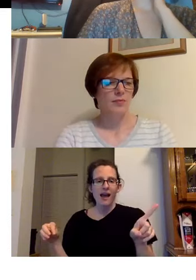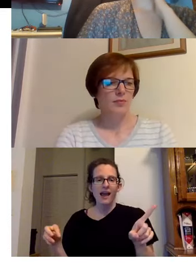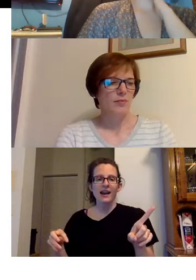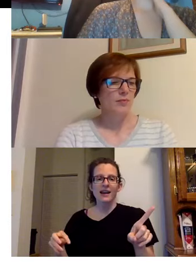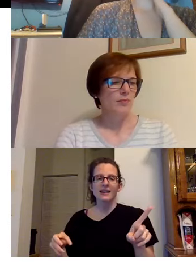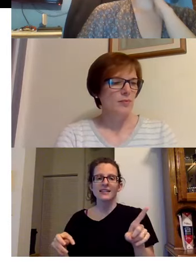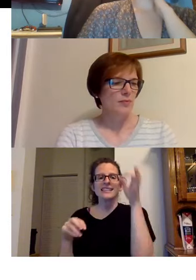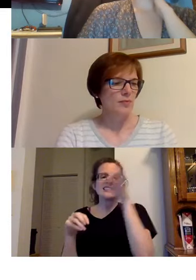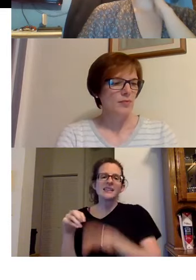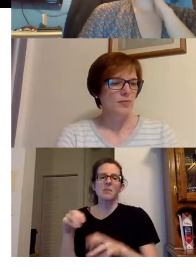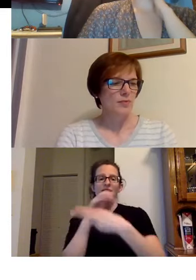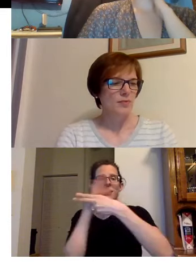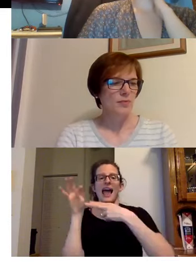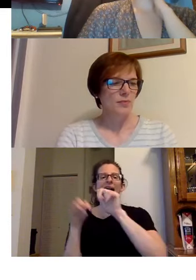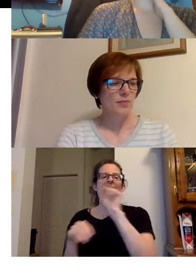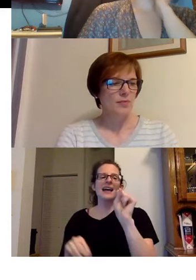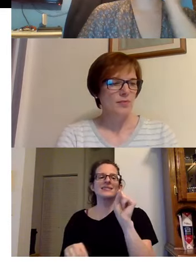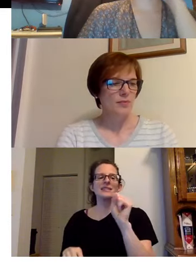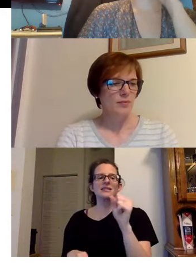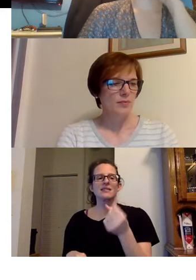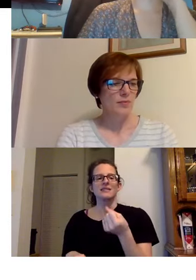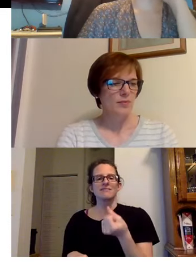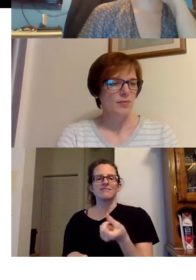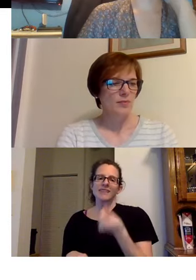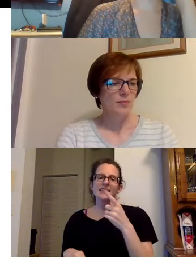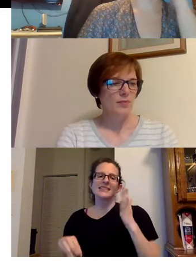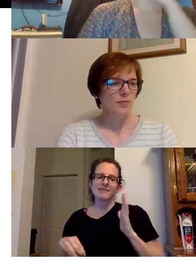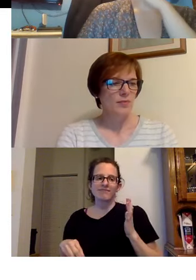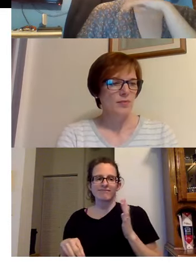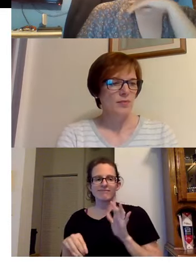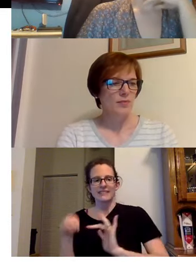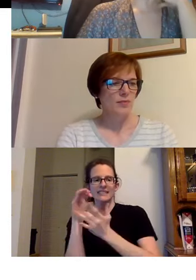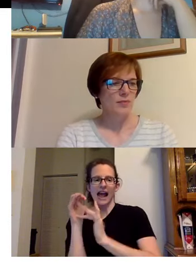is simply labeled as a dietary supplement to keep everything straight with the